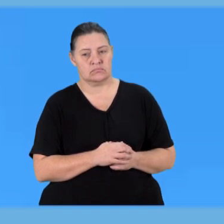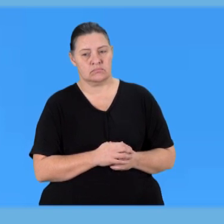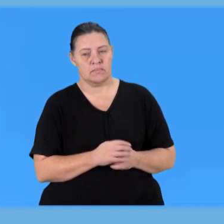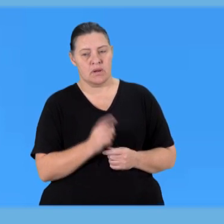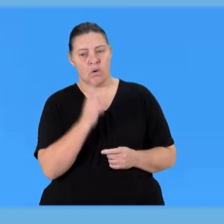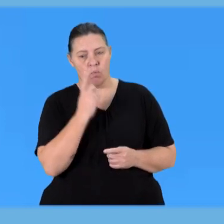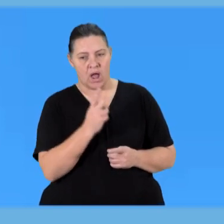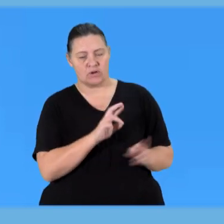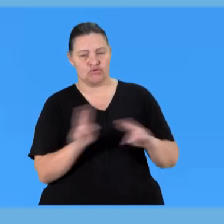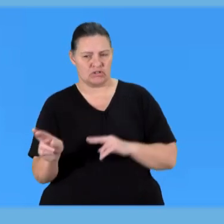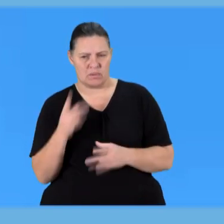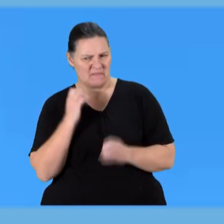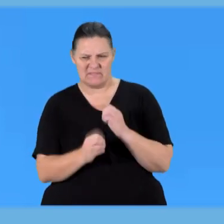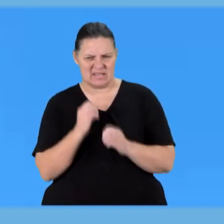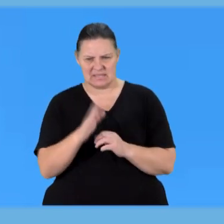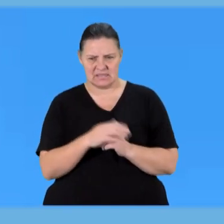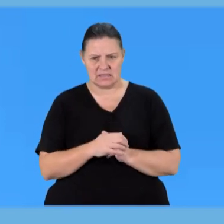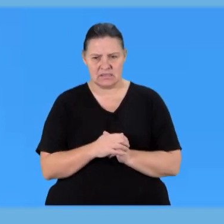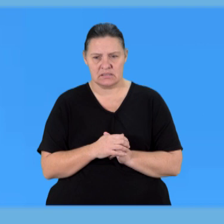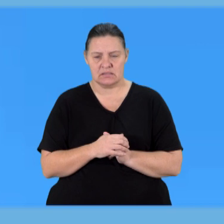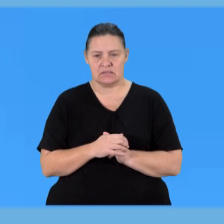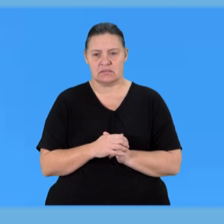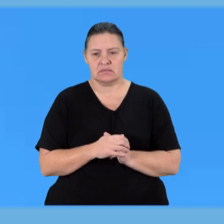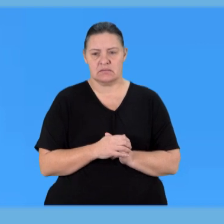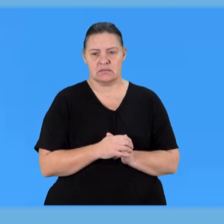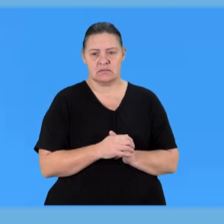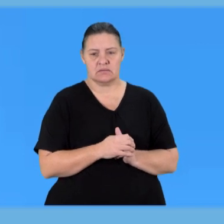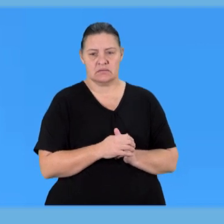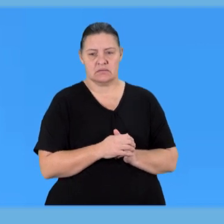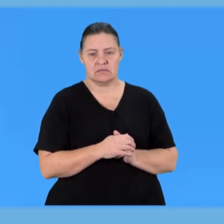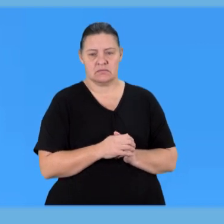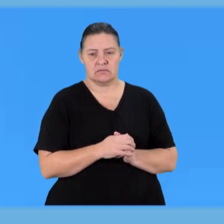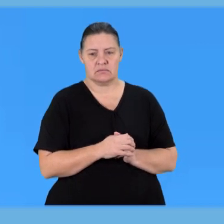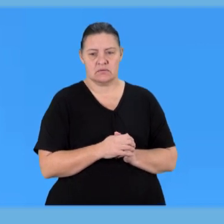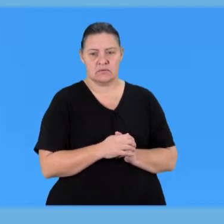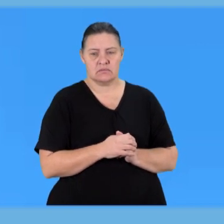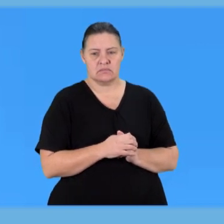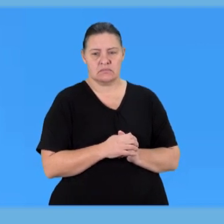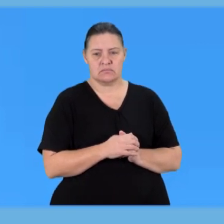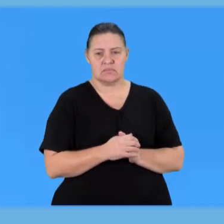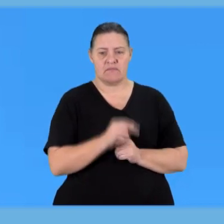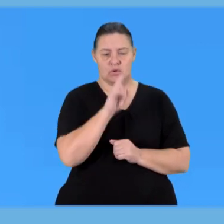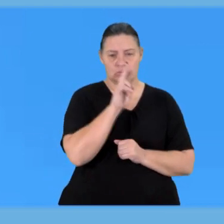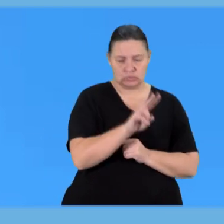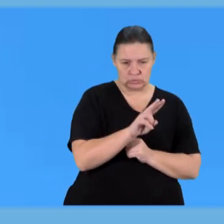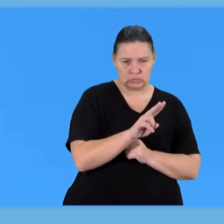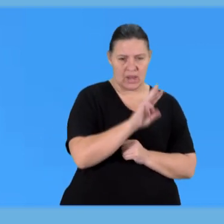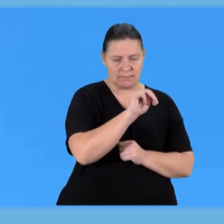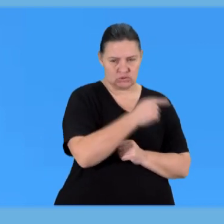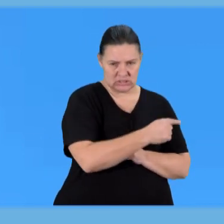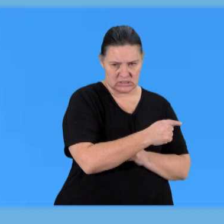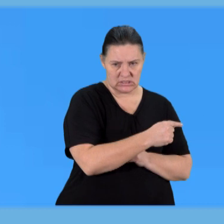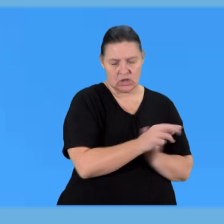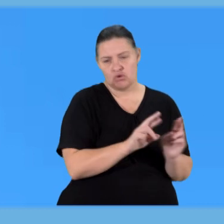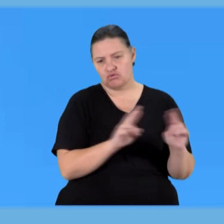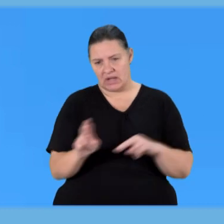one reaction. Let's just quickly fix that. So it's going to be one reaction reacting to form. So we have two magnesium atoms that